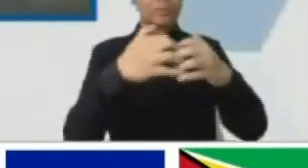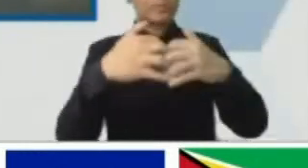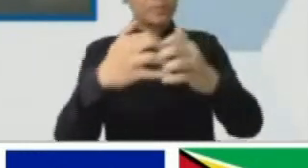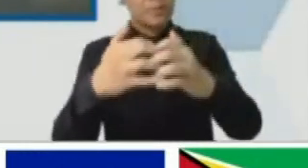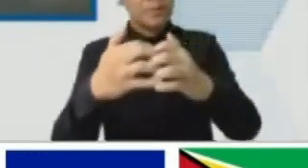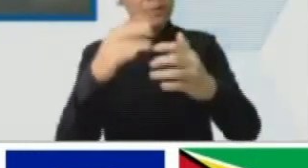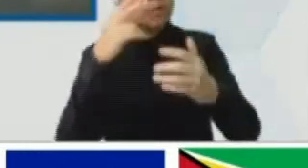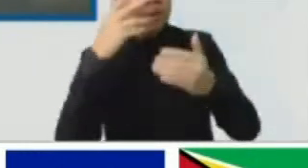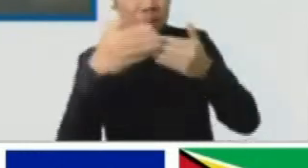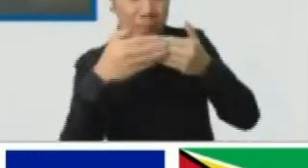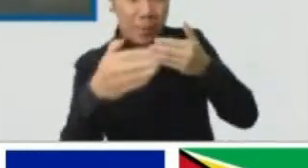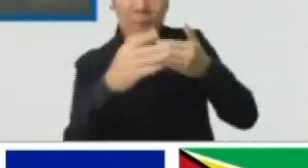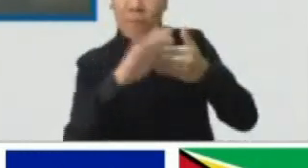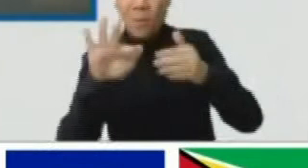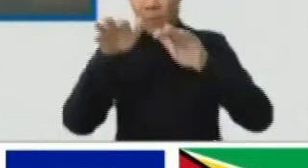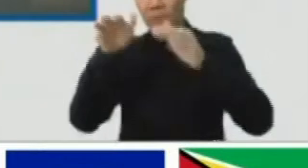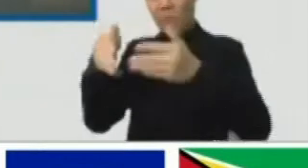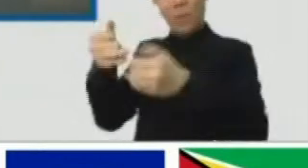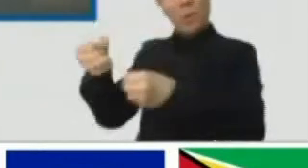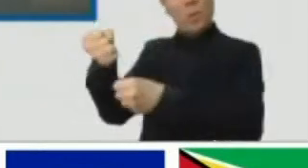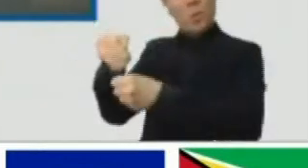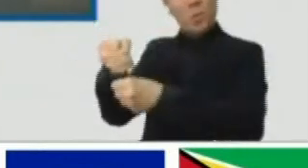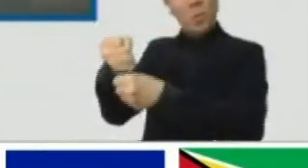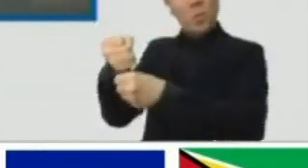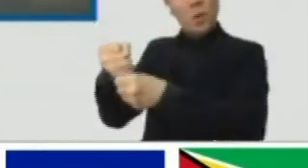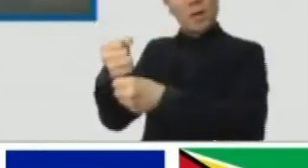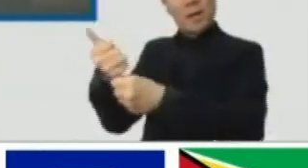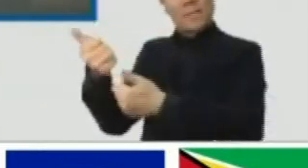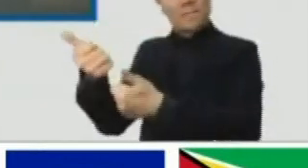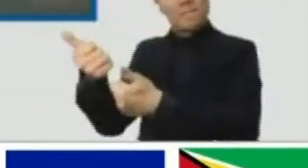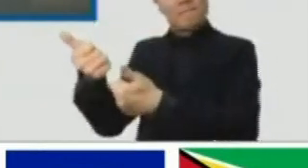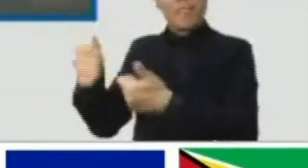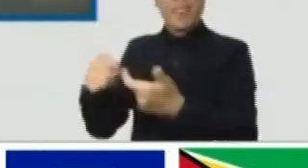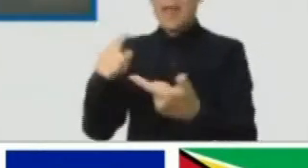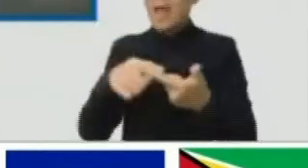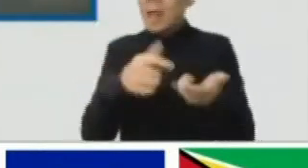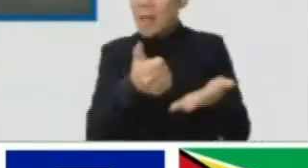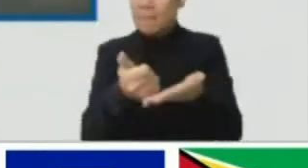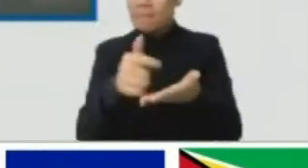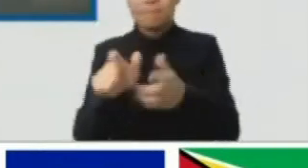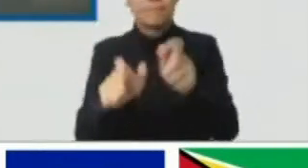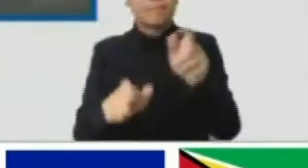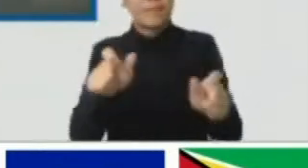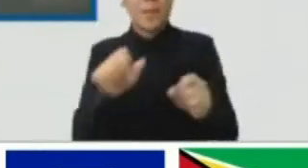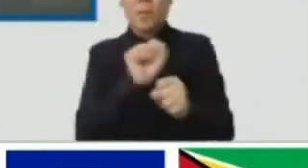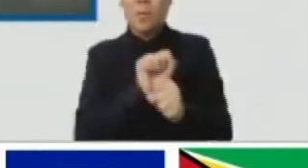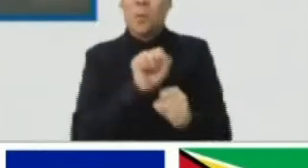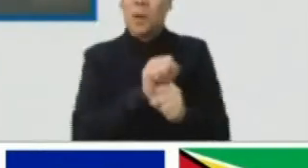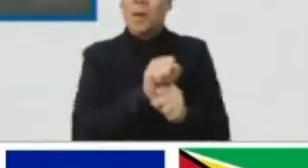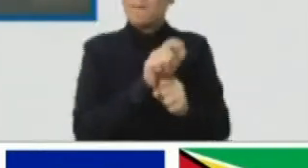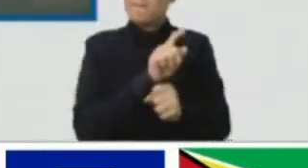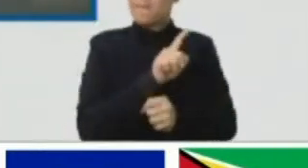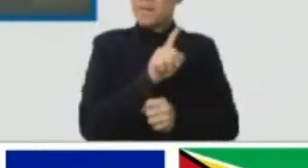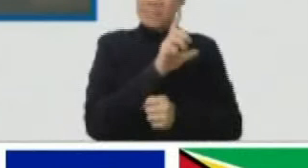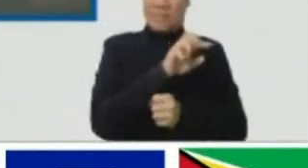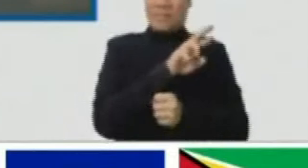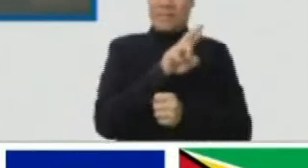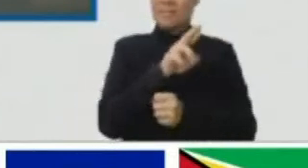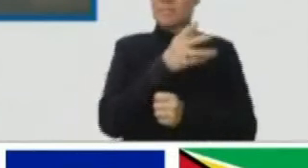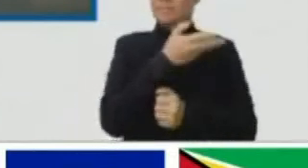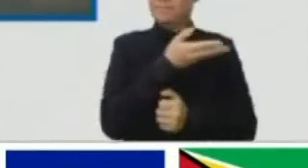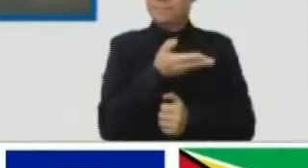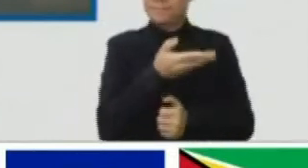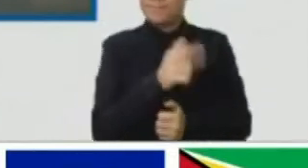sectors, subsidies to homeowners or contributing workers. Disasters and the bureaucratic channels